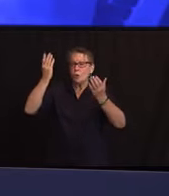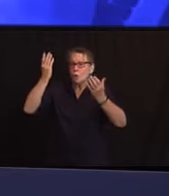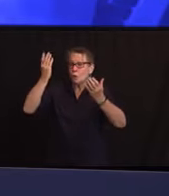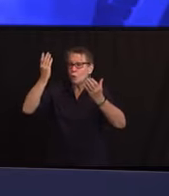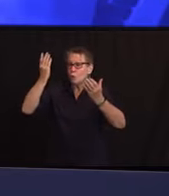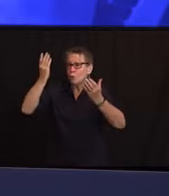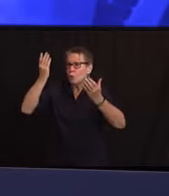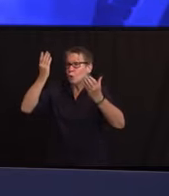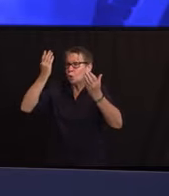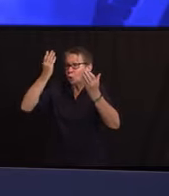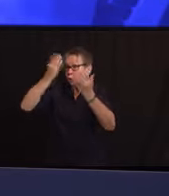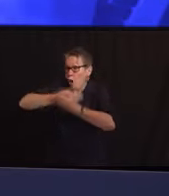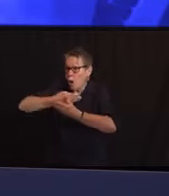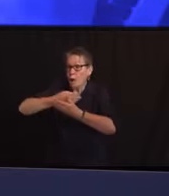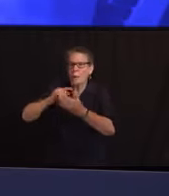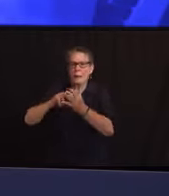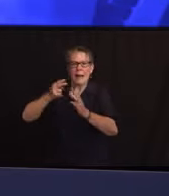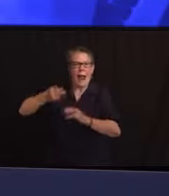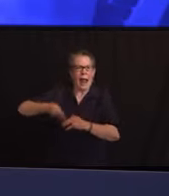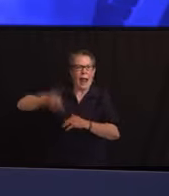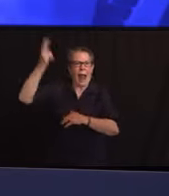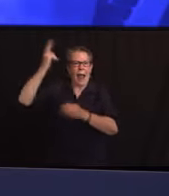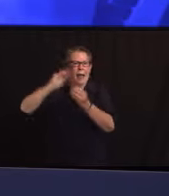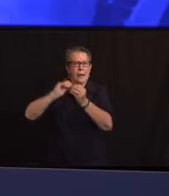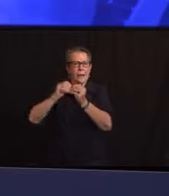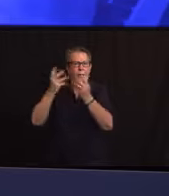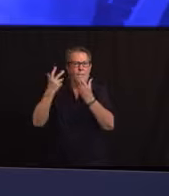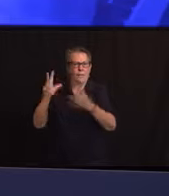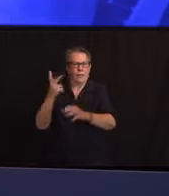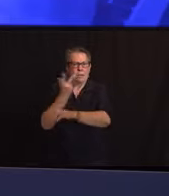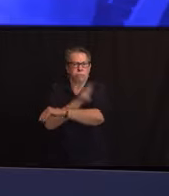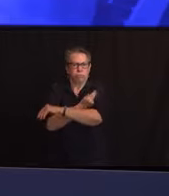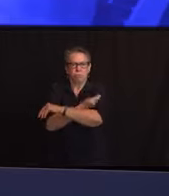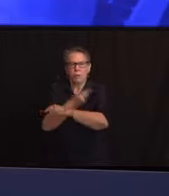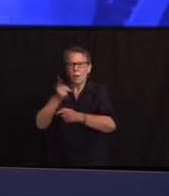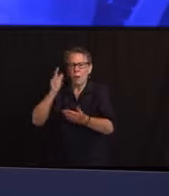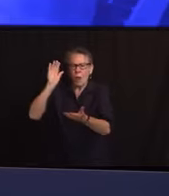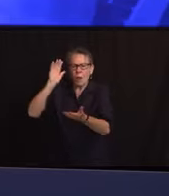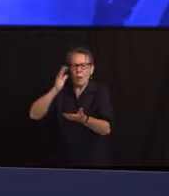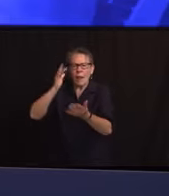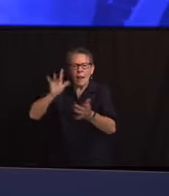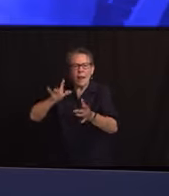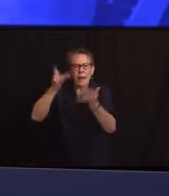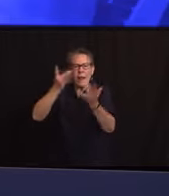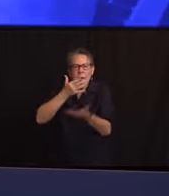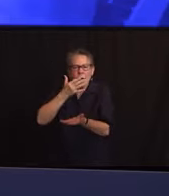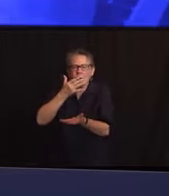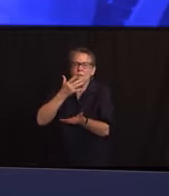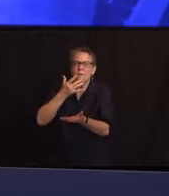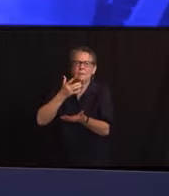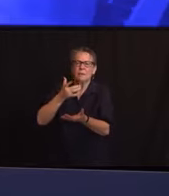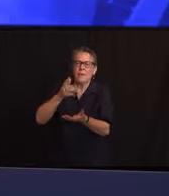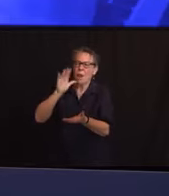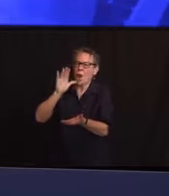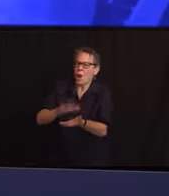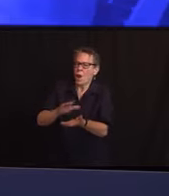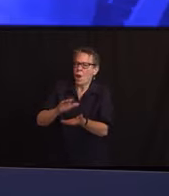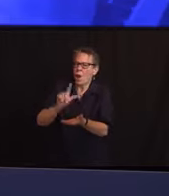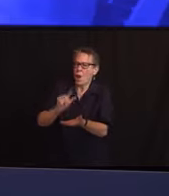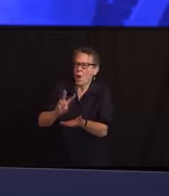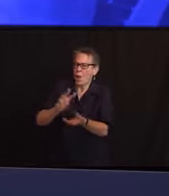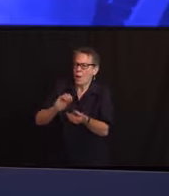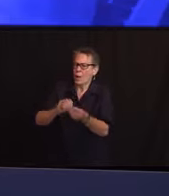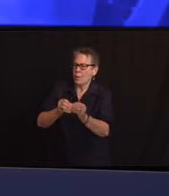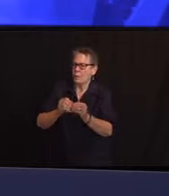see how we are progressing in terms of meeting our goals. We need approximately 280,000